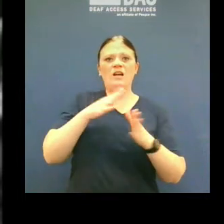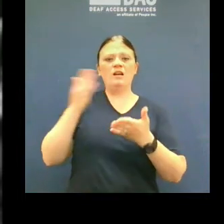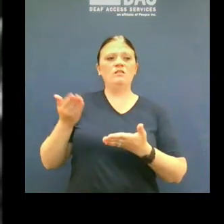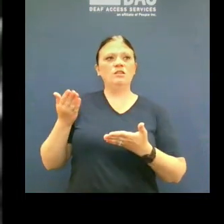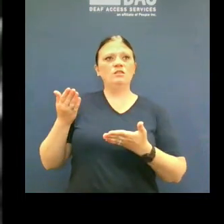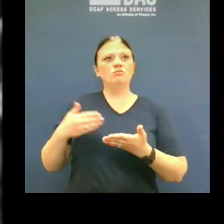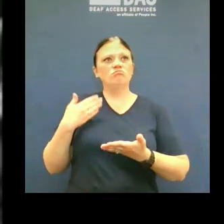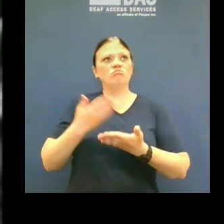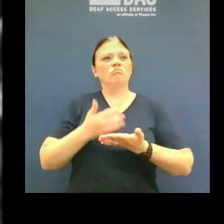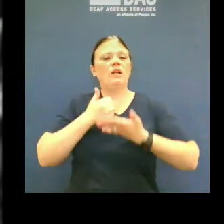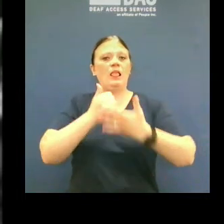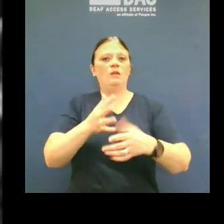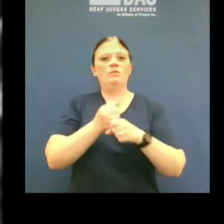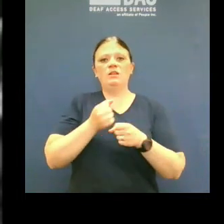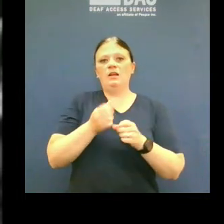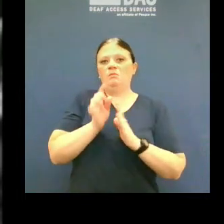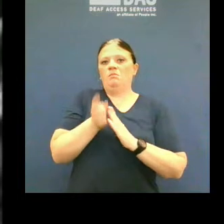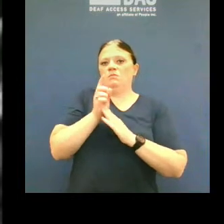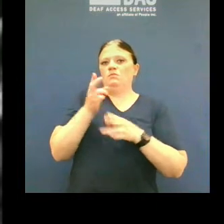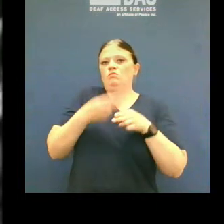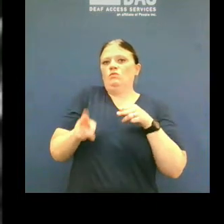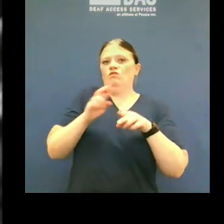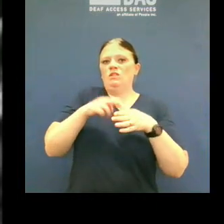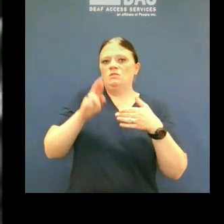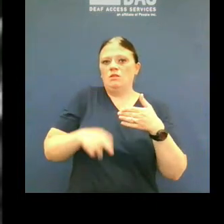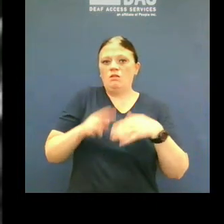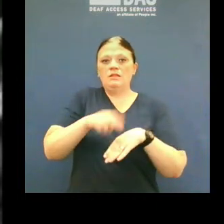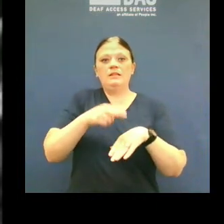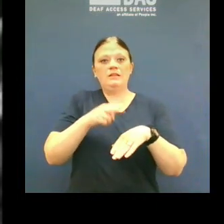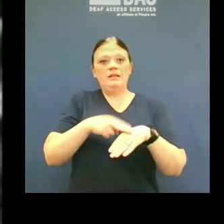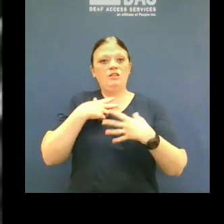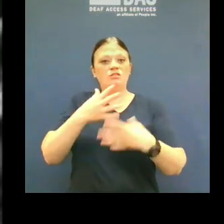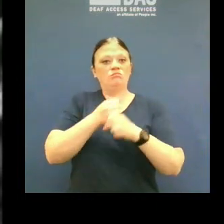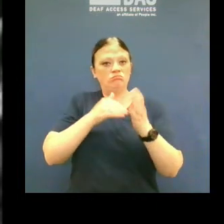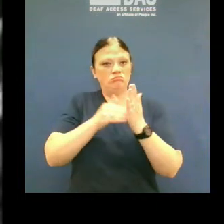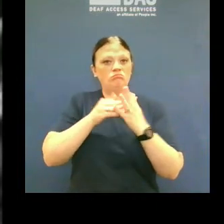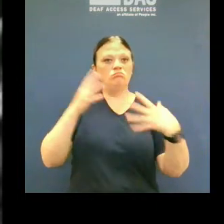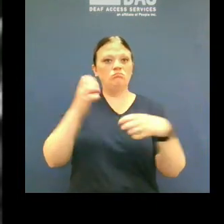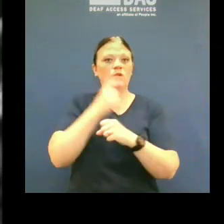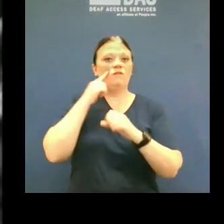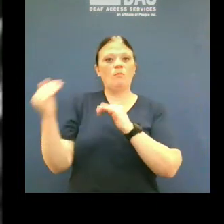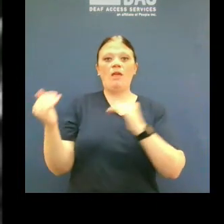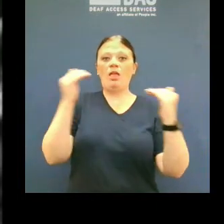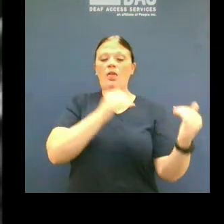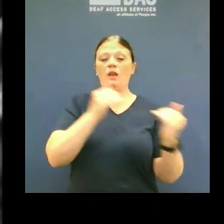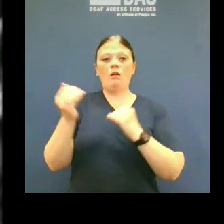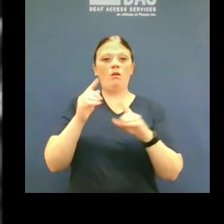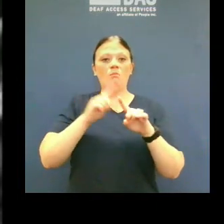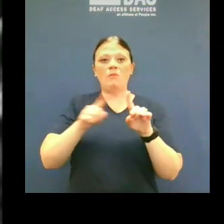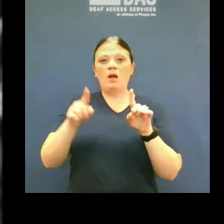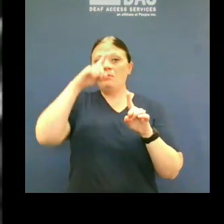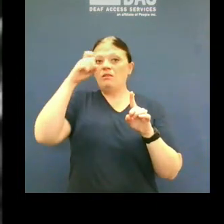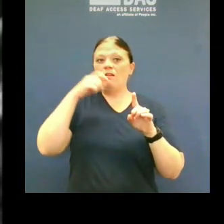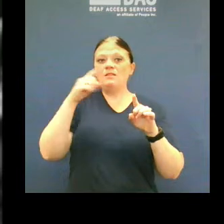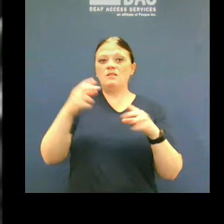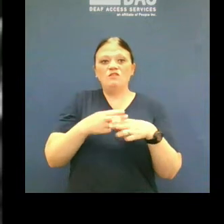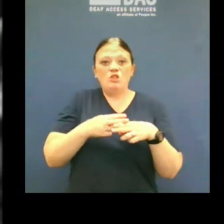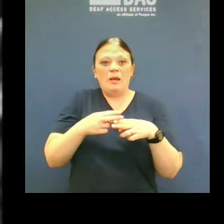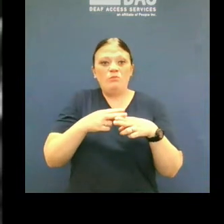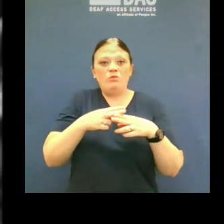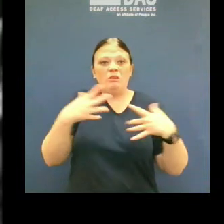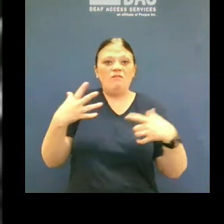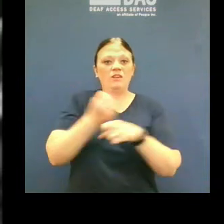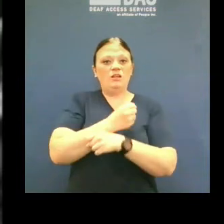momentary results. Nations have frequently won their independence in battle, but in spite of temporary victories, violence never brings